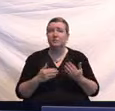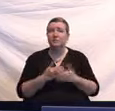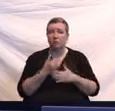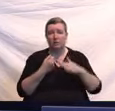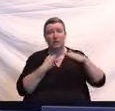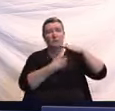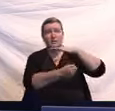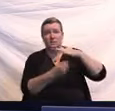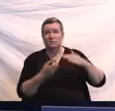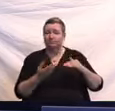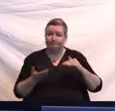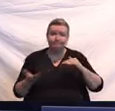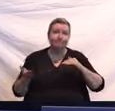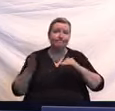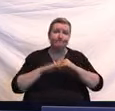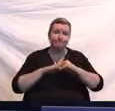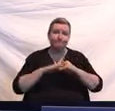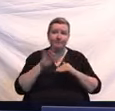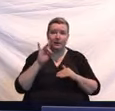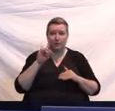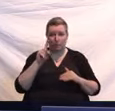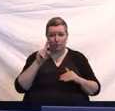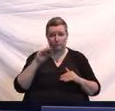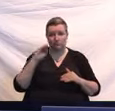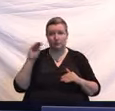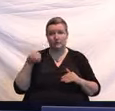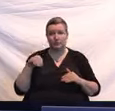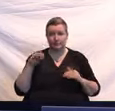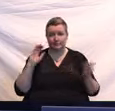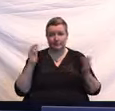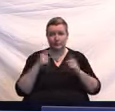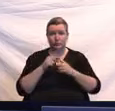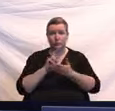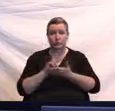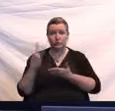up 81% compared to 2 weeks ago.